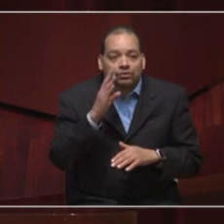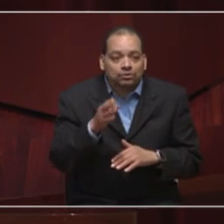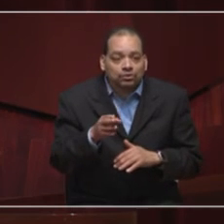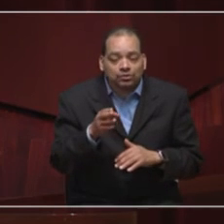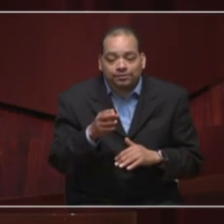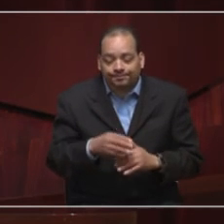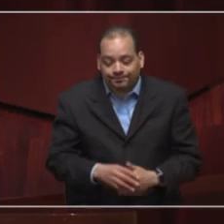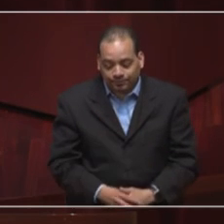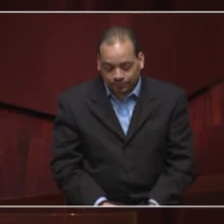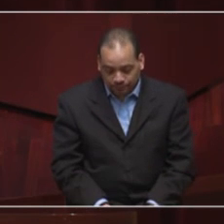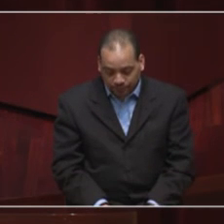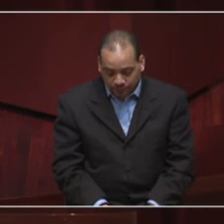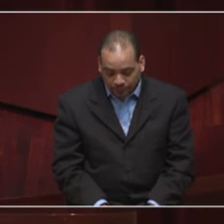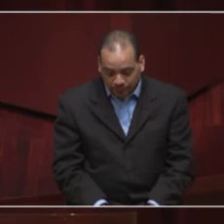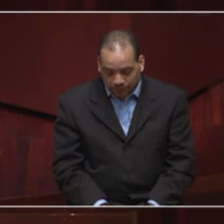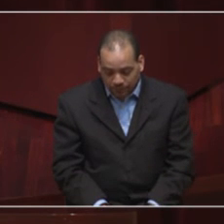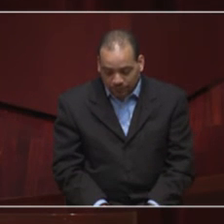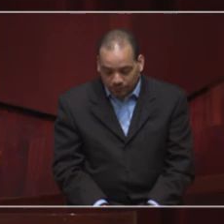with